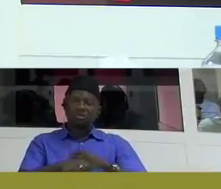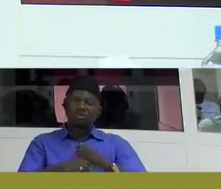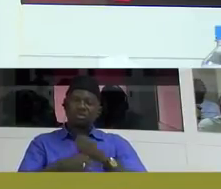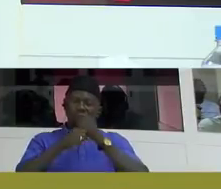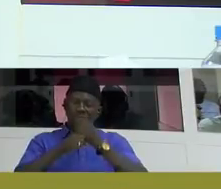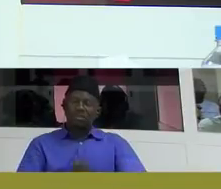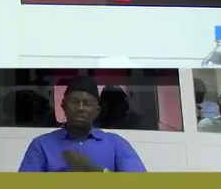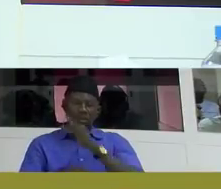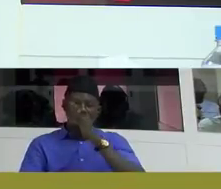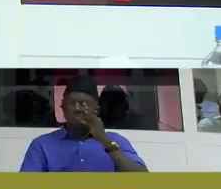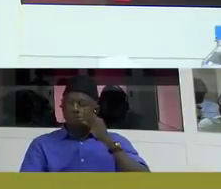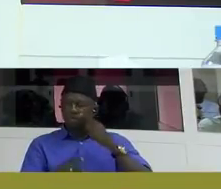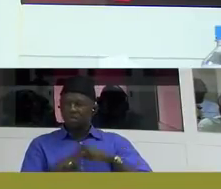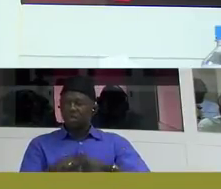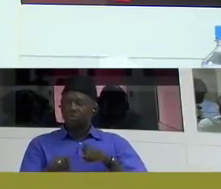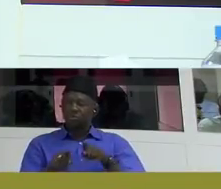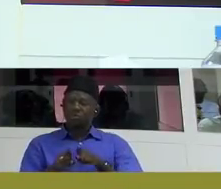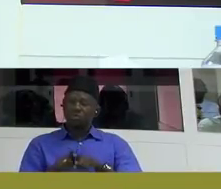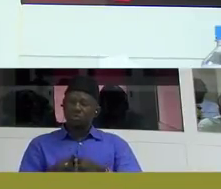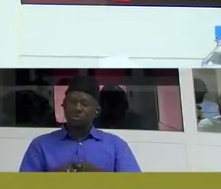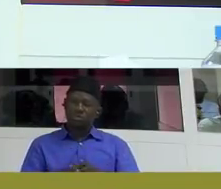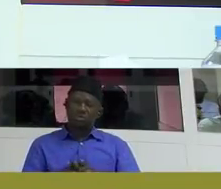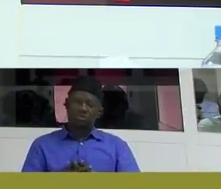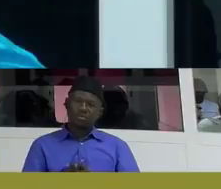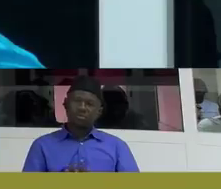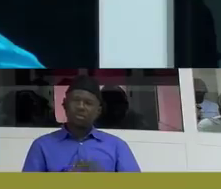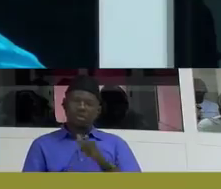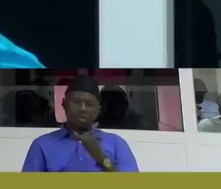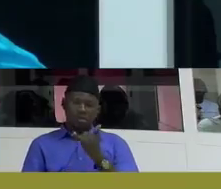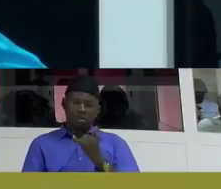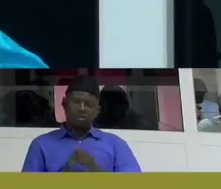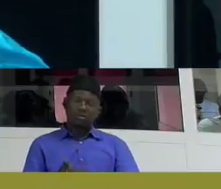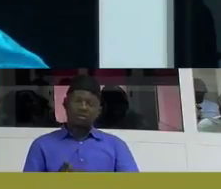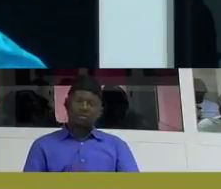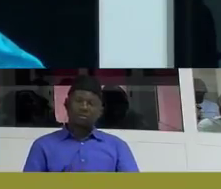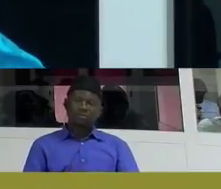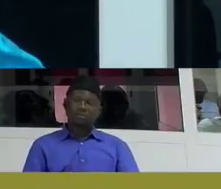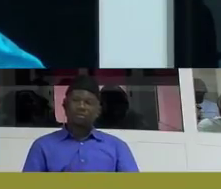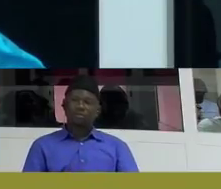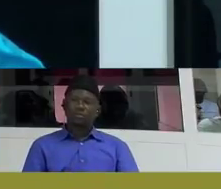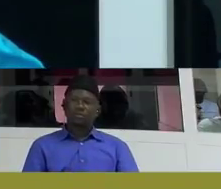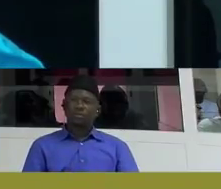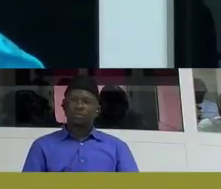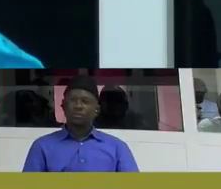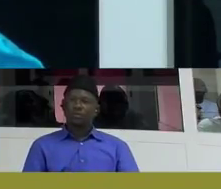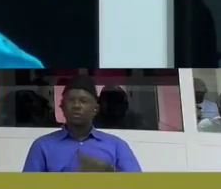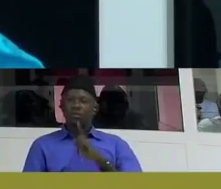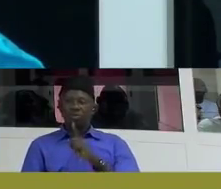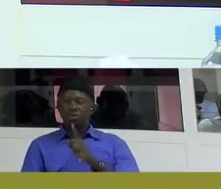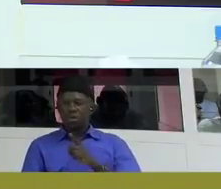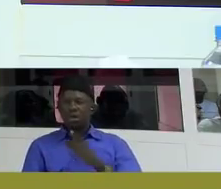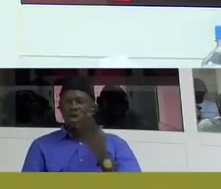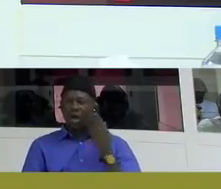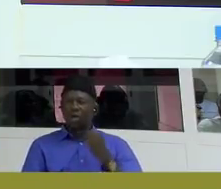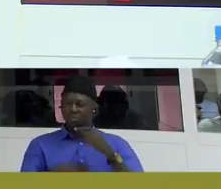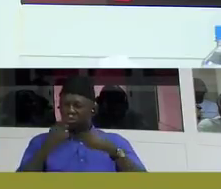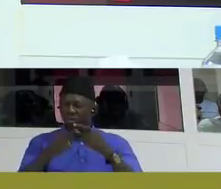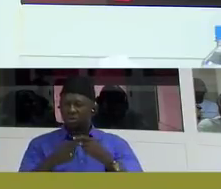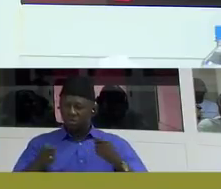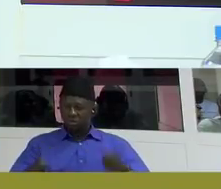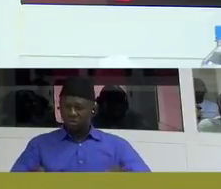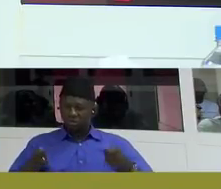tolerated. You see, how about for the Manjagos? Yes, the Manjagos